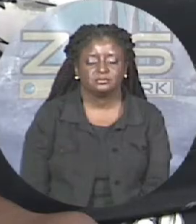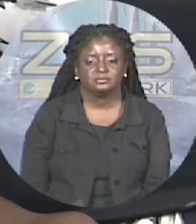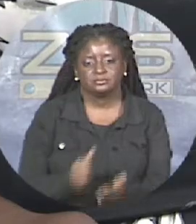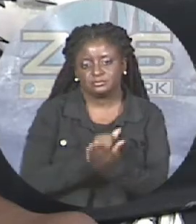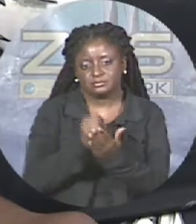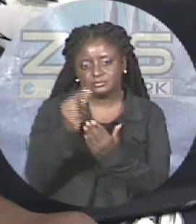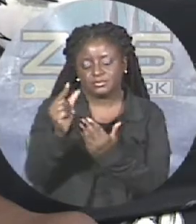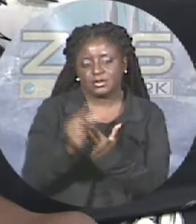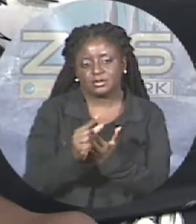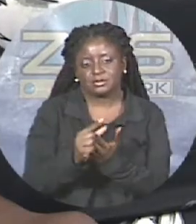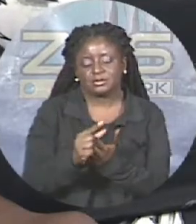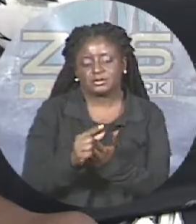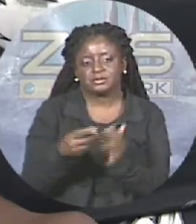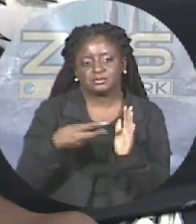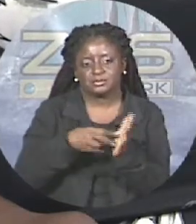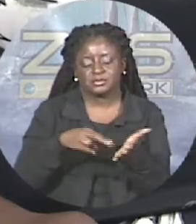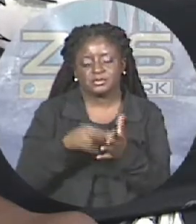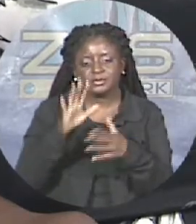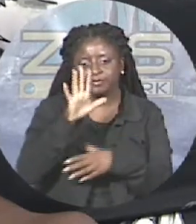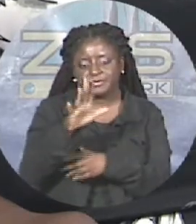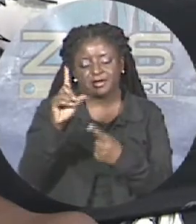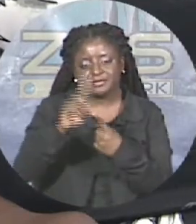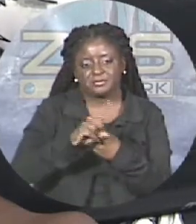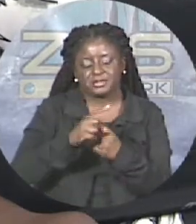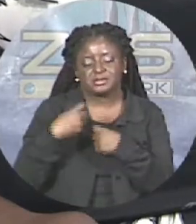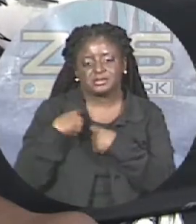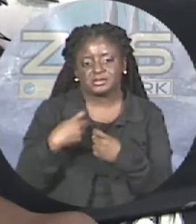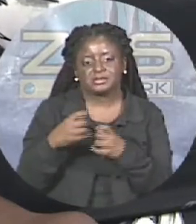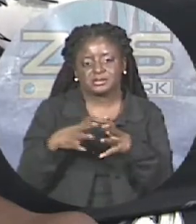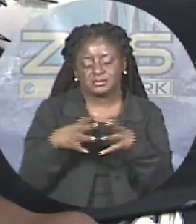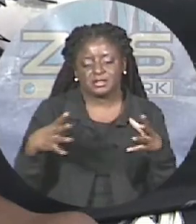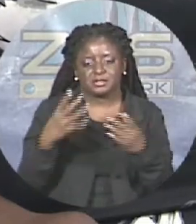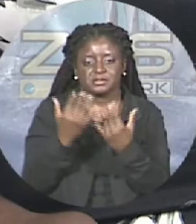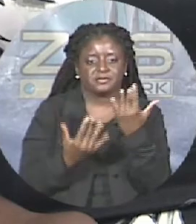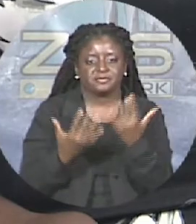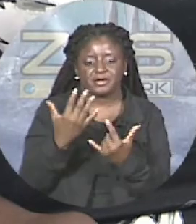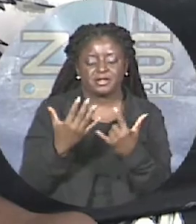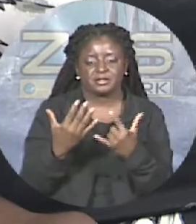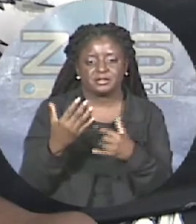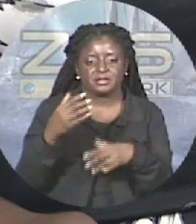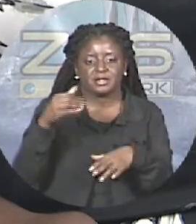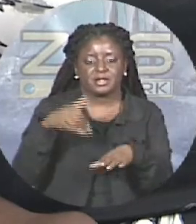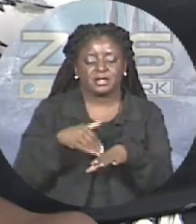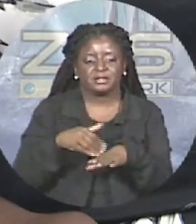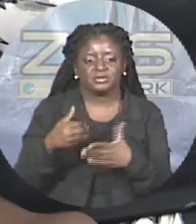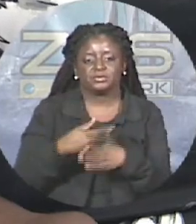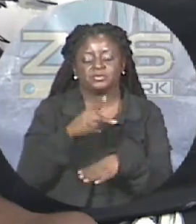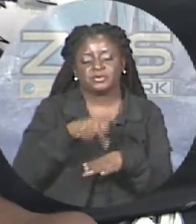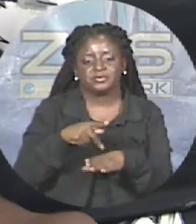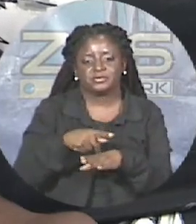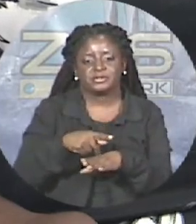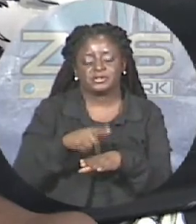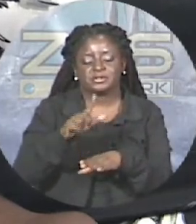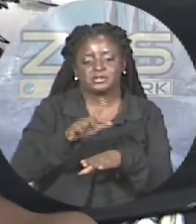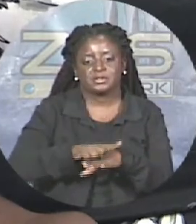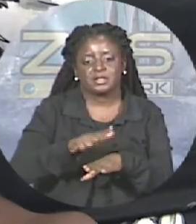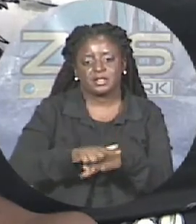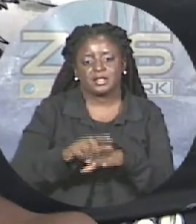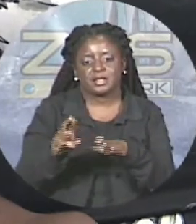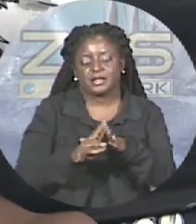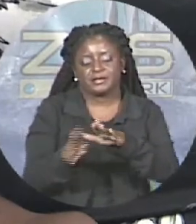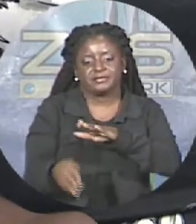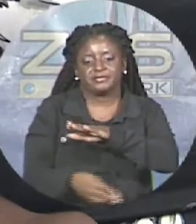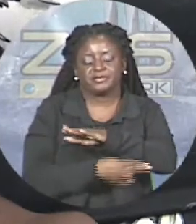August marks 5 months since a massive fire at the New Providence landfill ripped through Jubilee Gardens and impacted several neighboring communities,